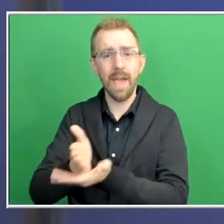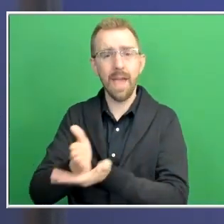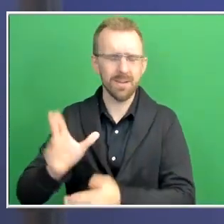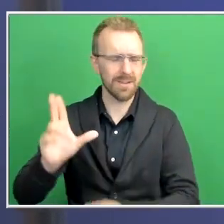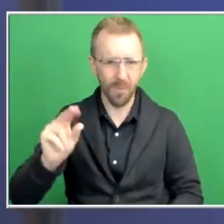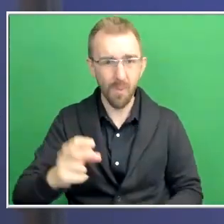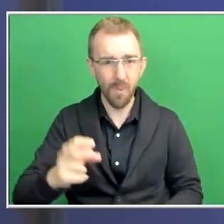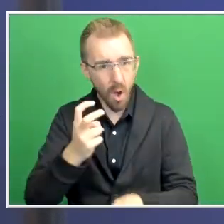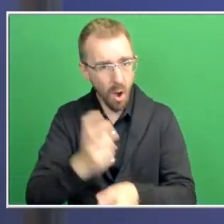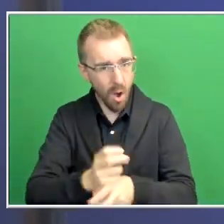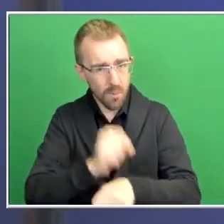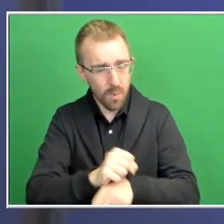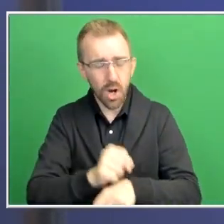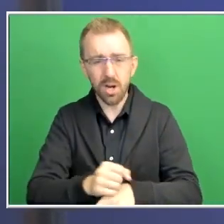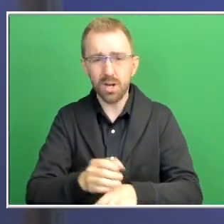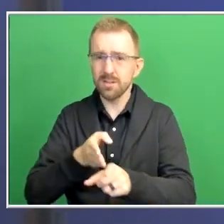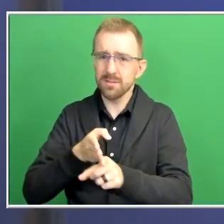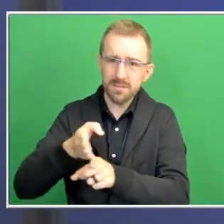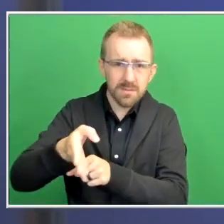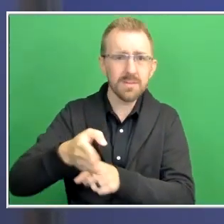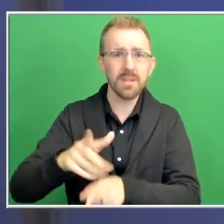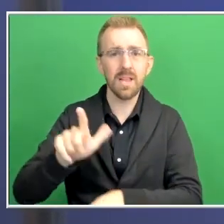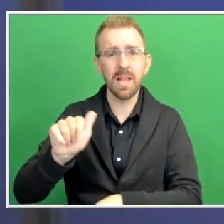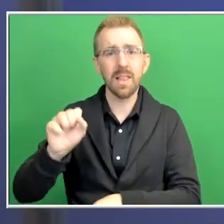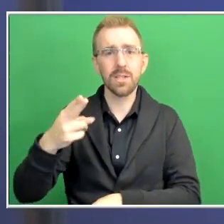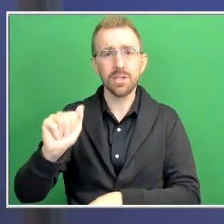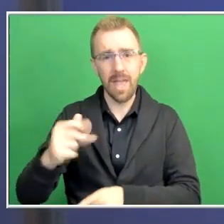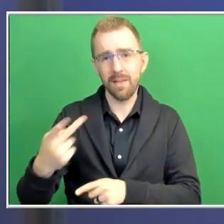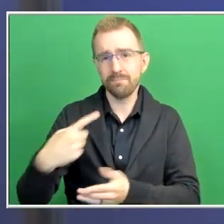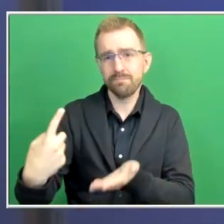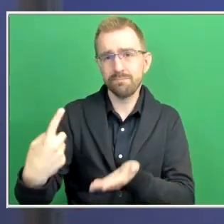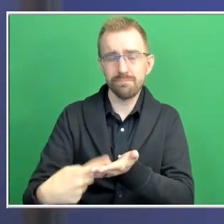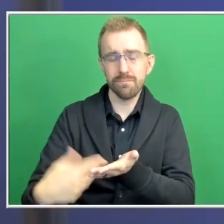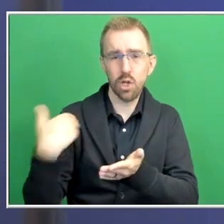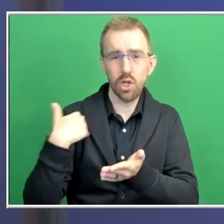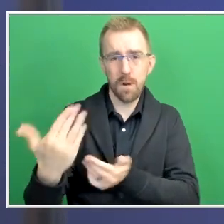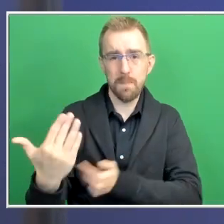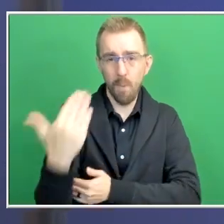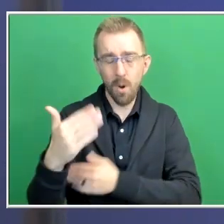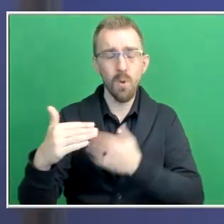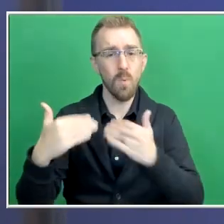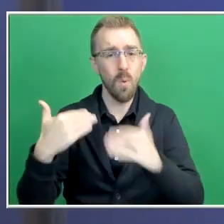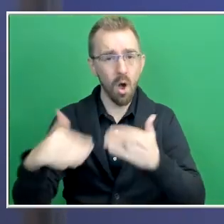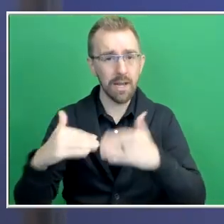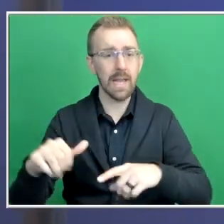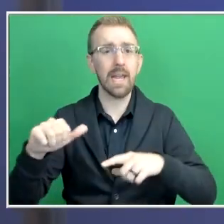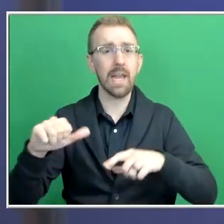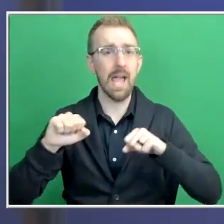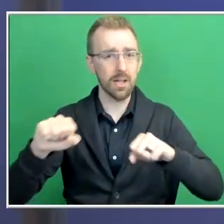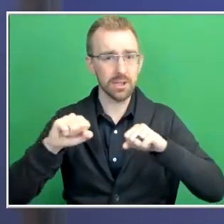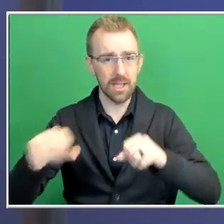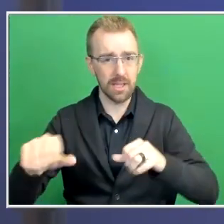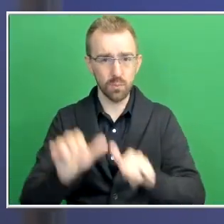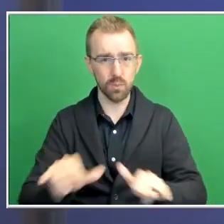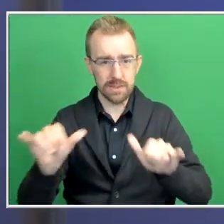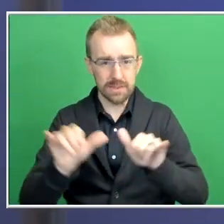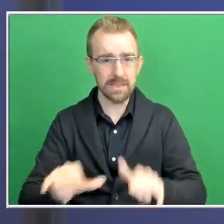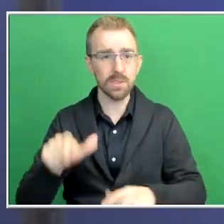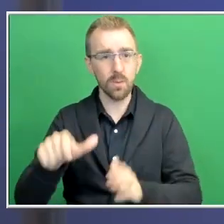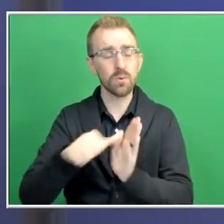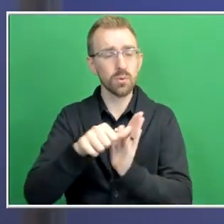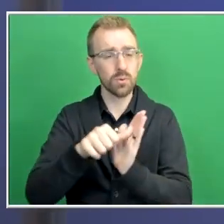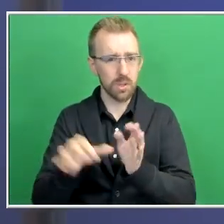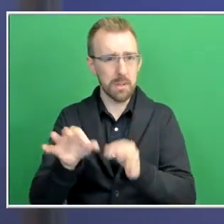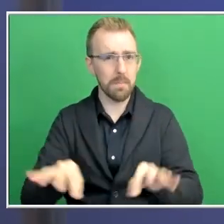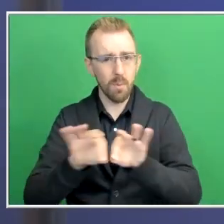and dedication. Yes. And Lachey and I were talking earlier about her morning walking and exercise routine. And so the surgeries are important tools